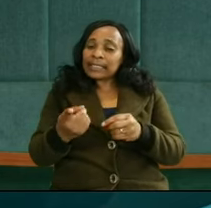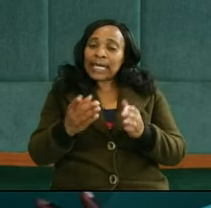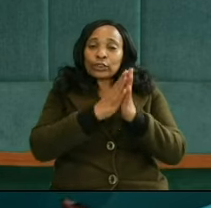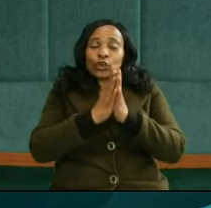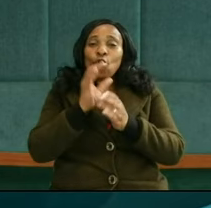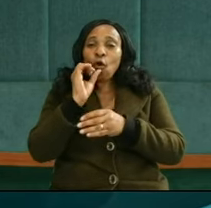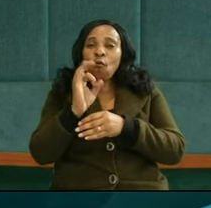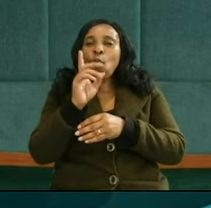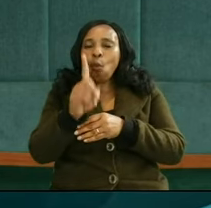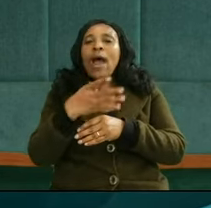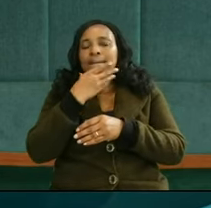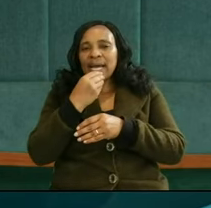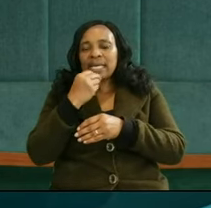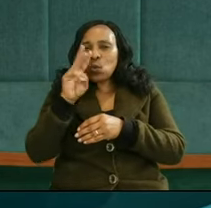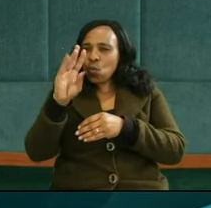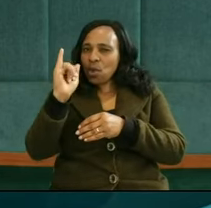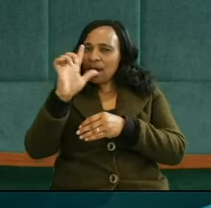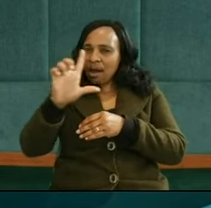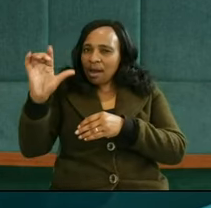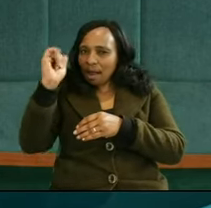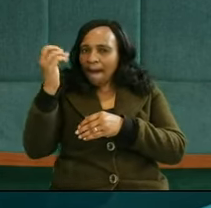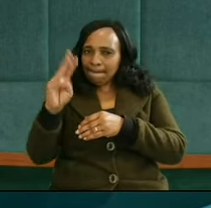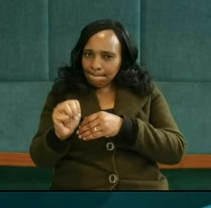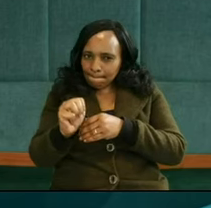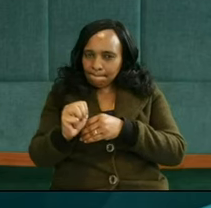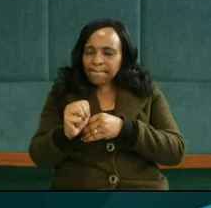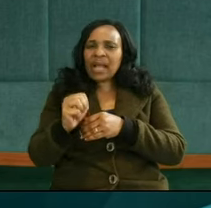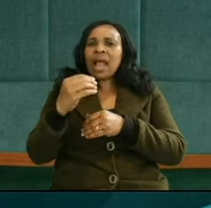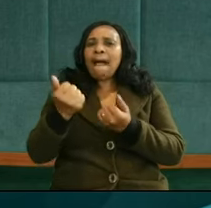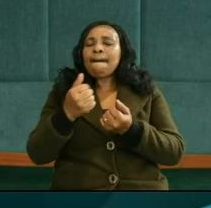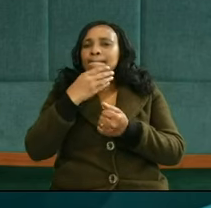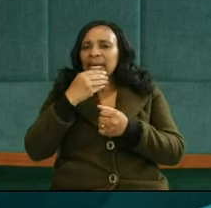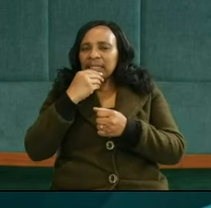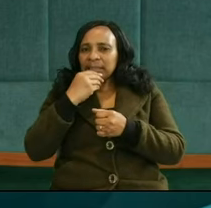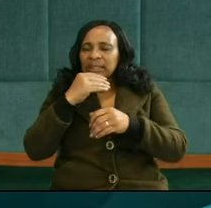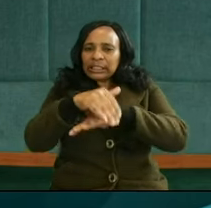man by the name William Carey, a poor English shoemaker